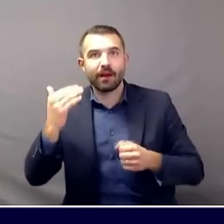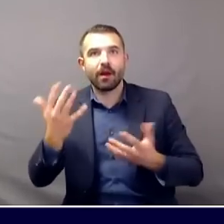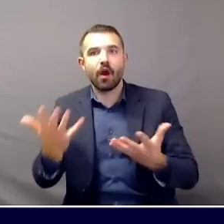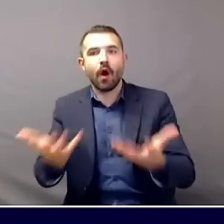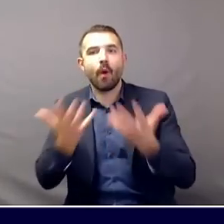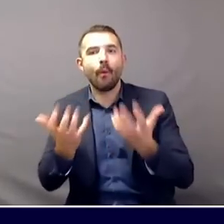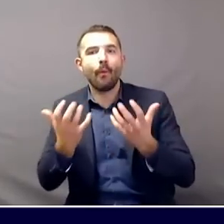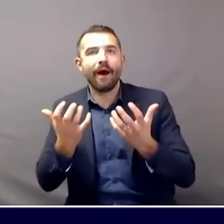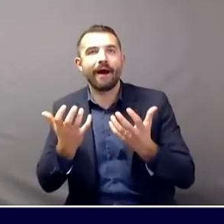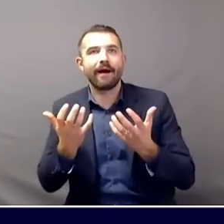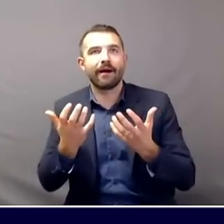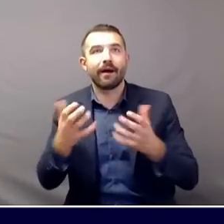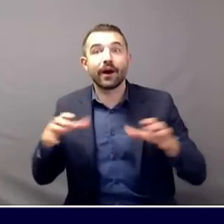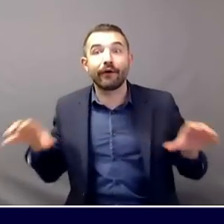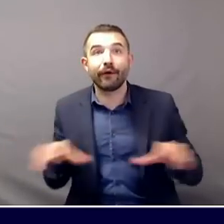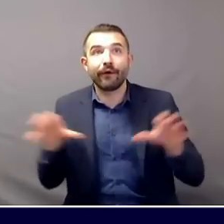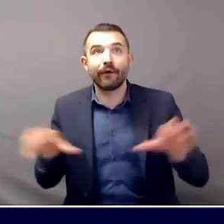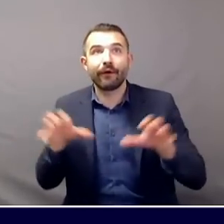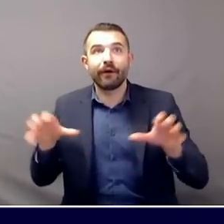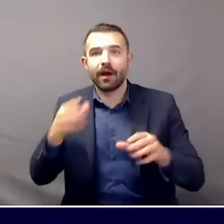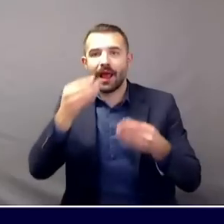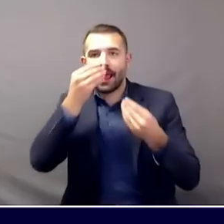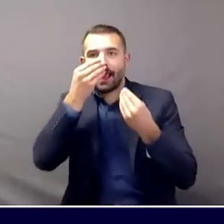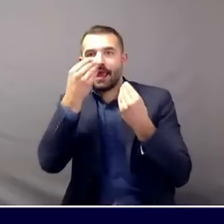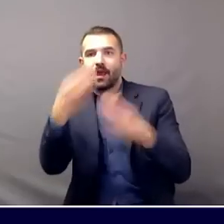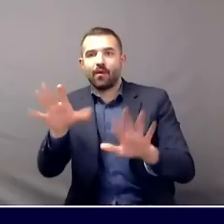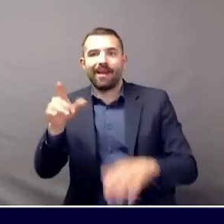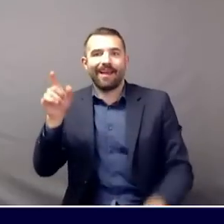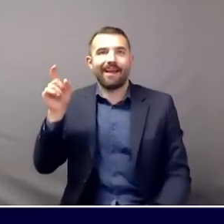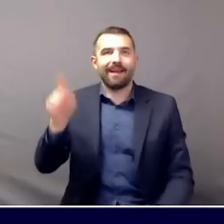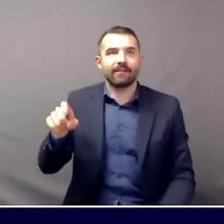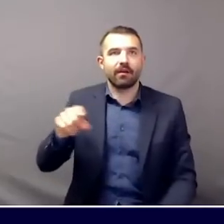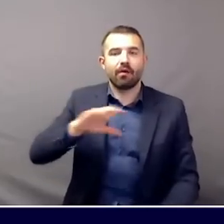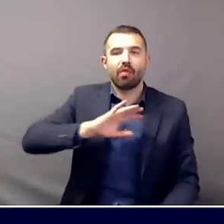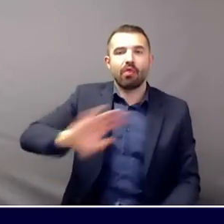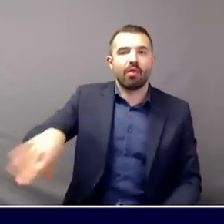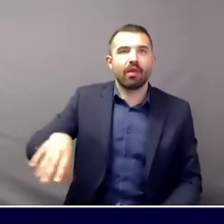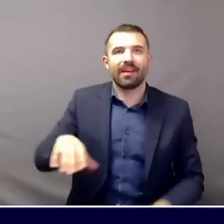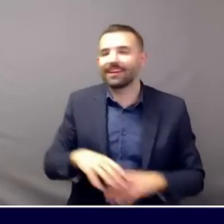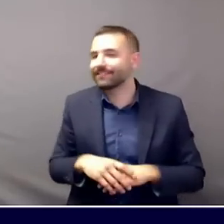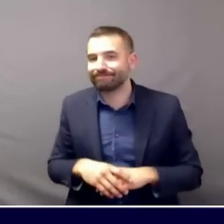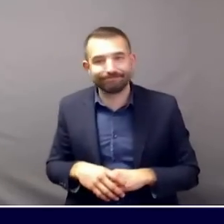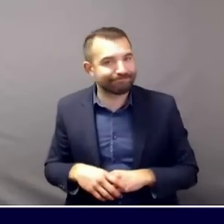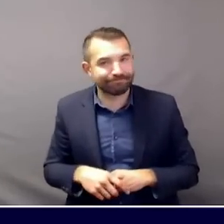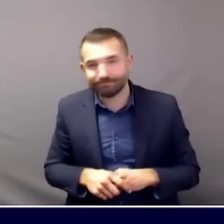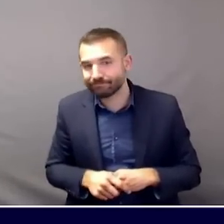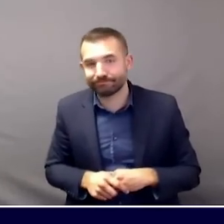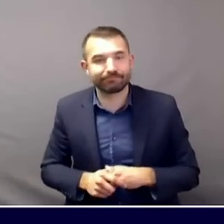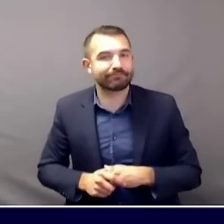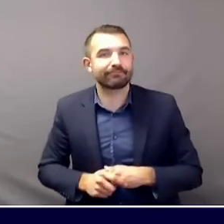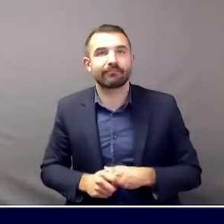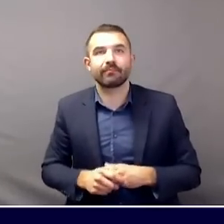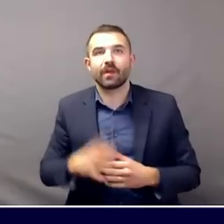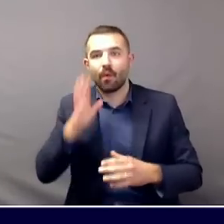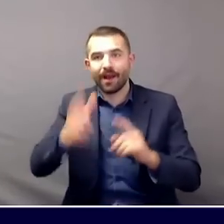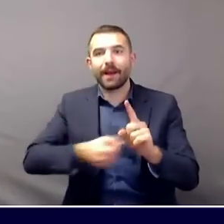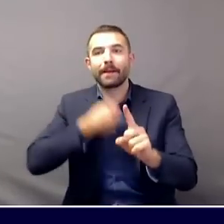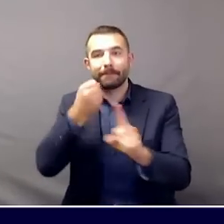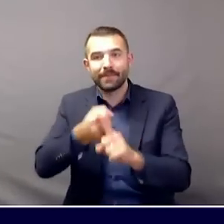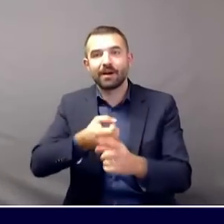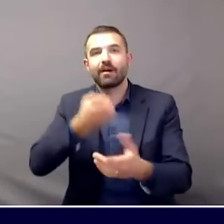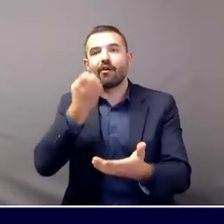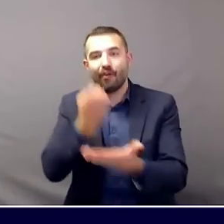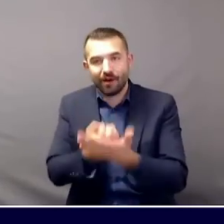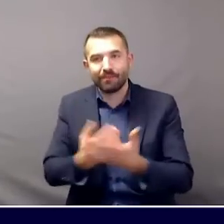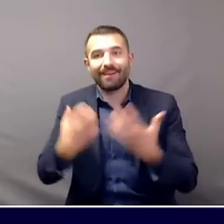The consequences of an overwhelmed healthcare system will have a far greater impact on our economy and welfare than all the prevention and mitigation